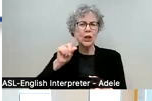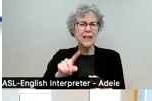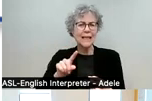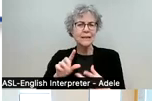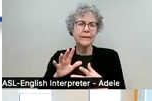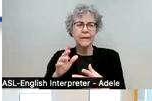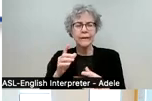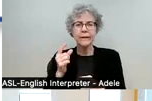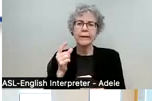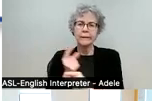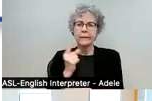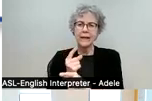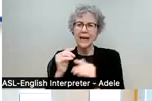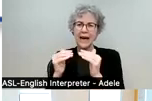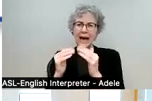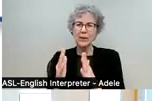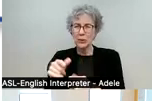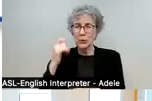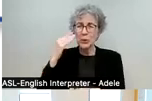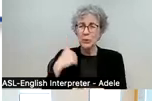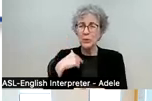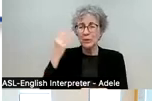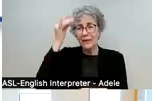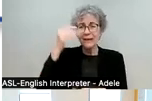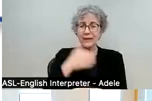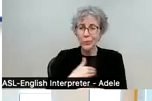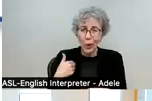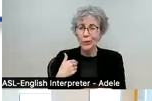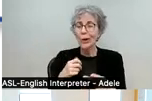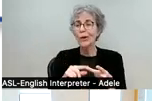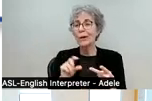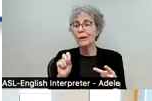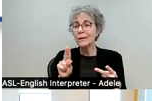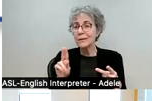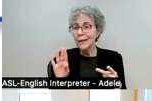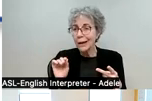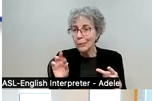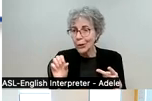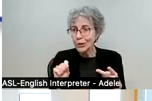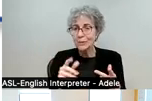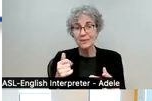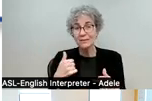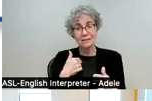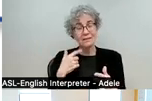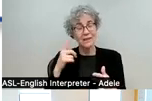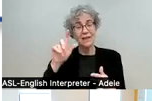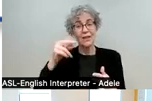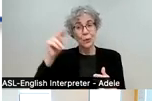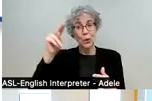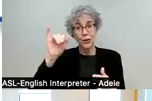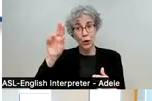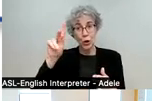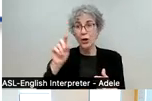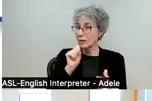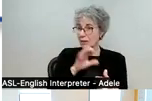of, if you think of Toronto and many of our suburbs, particularly, we have a large footprint in North York and Scarborough. It's